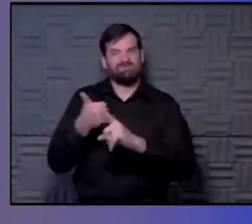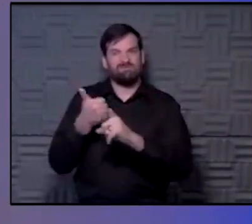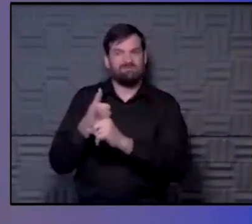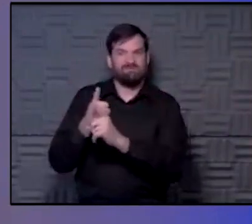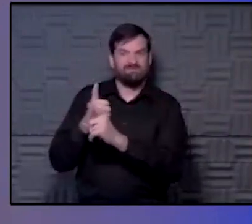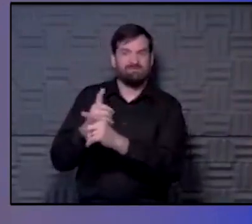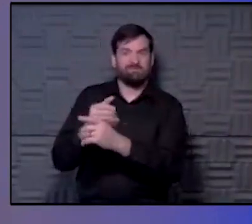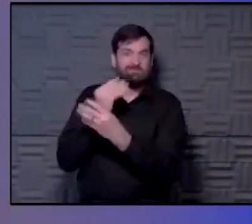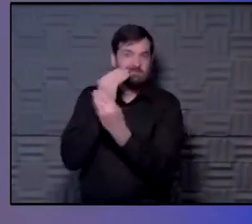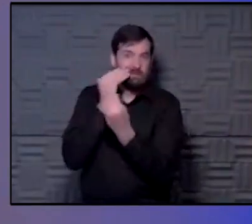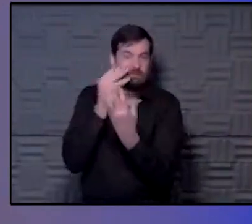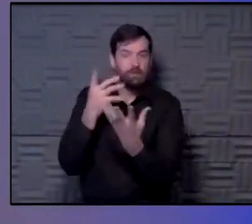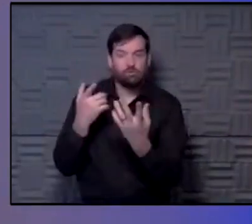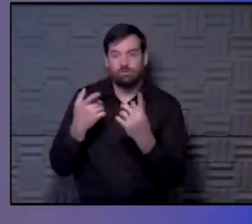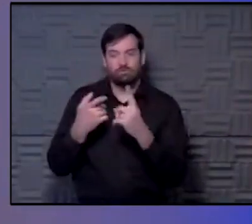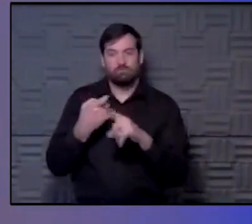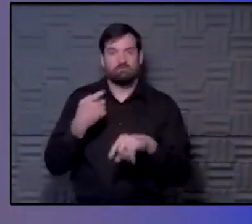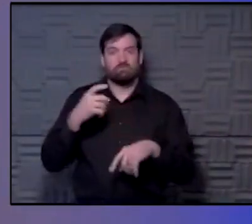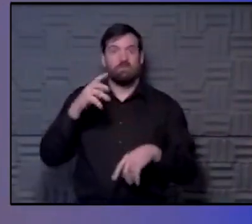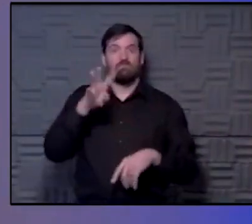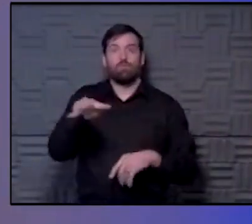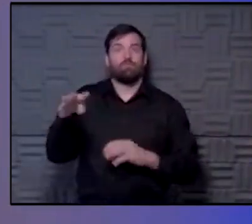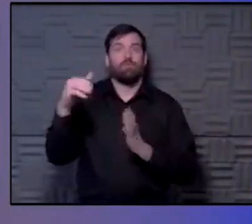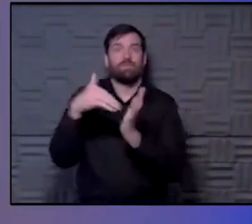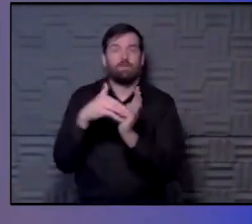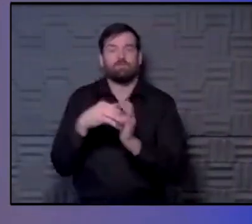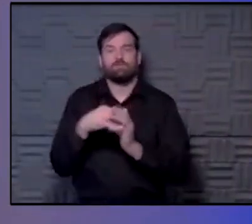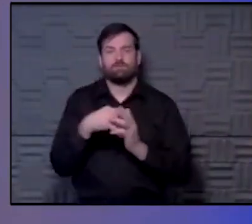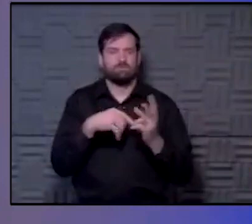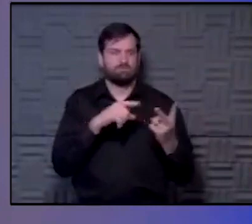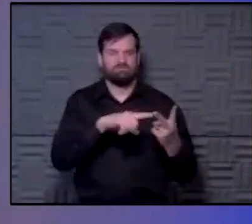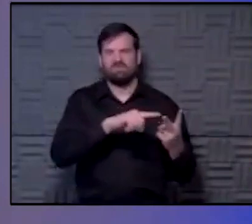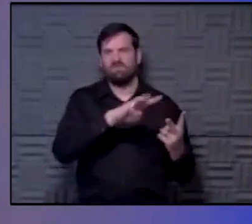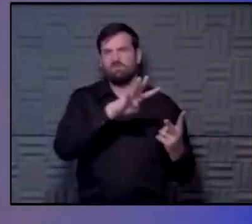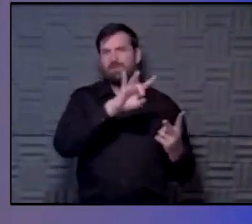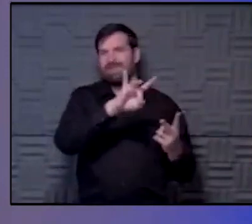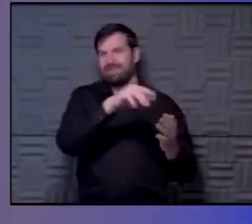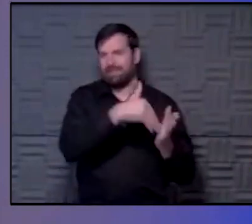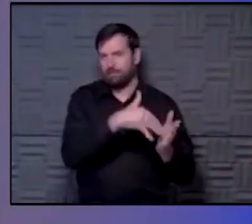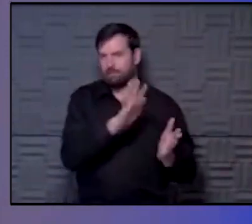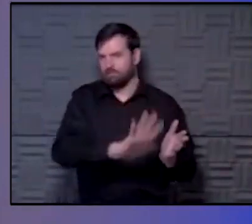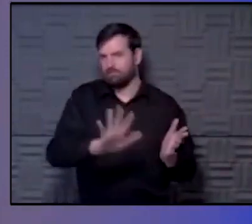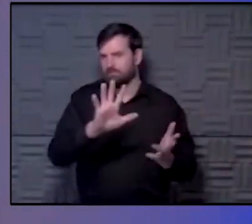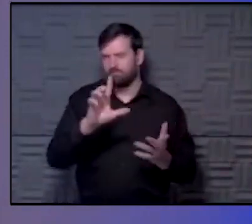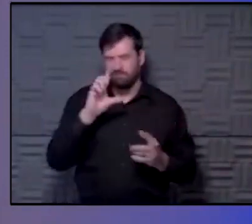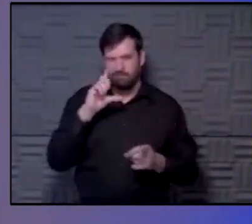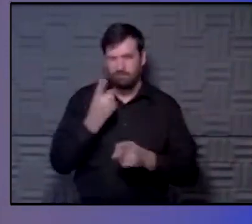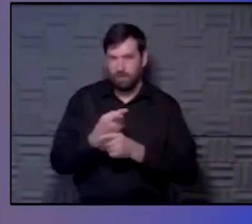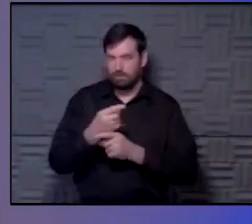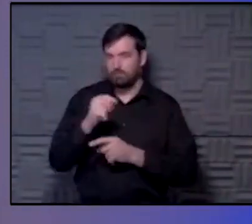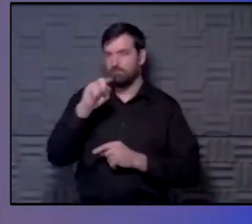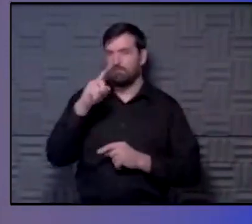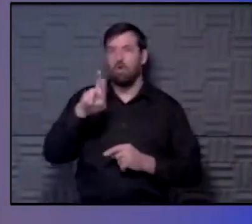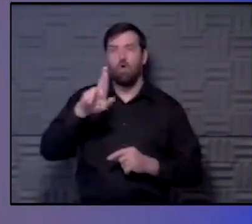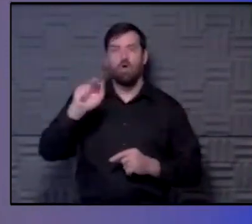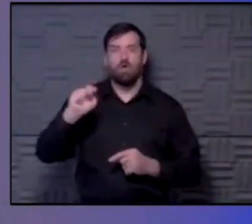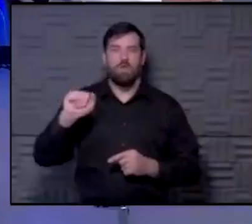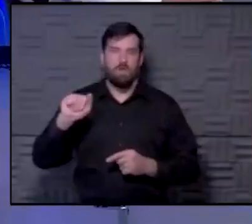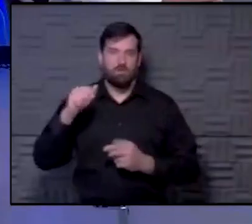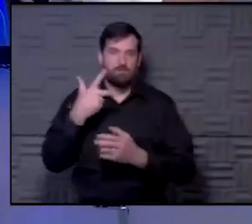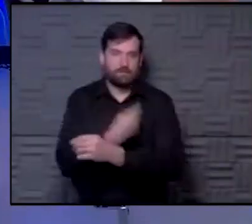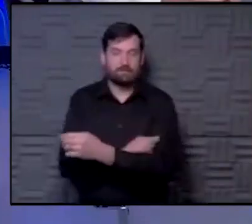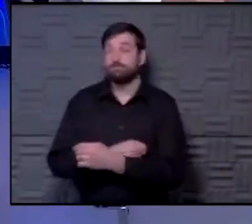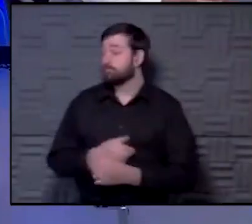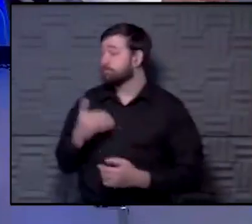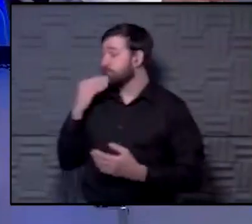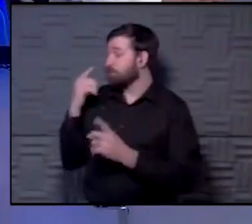information from. There were 44,000 in one trial and I think about 48 in the other, if I remember correctly, for the RNA vaccines. So. I